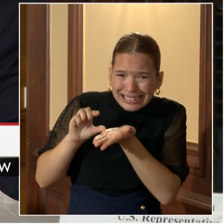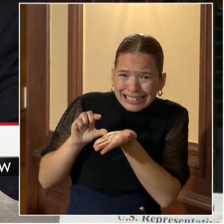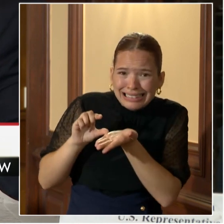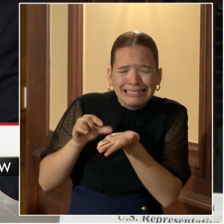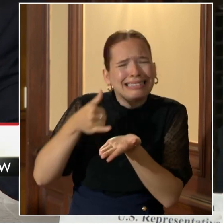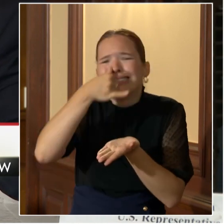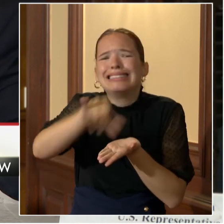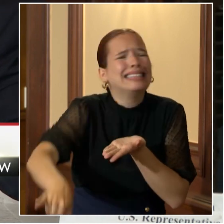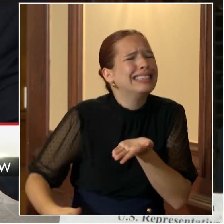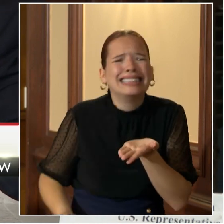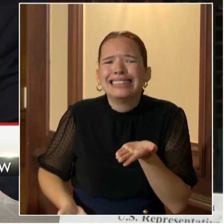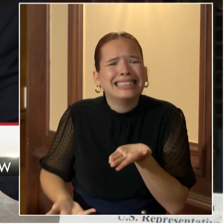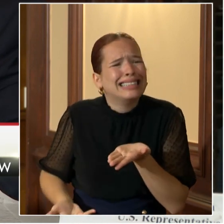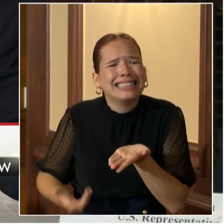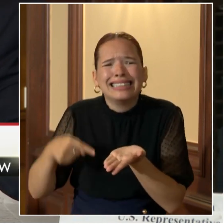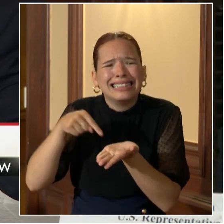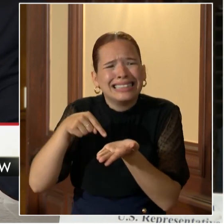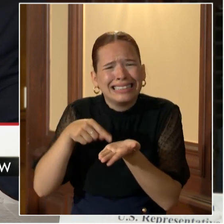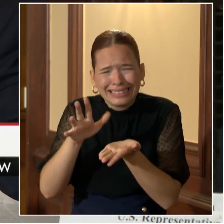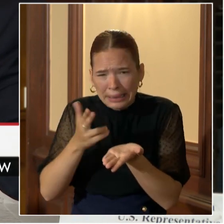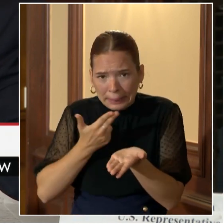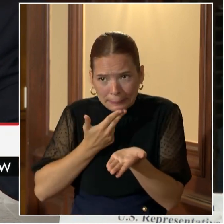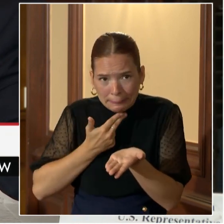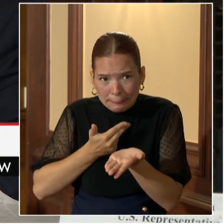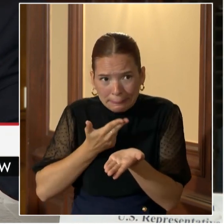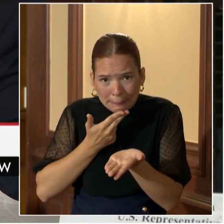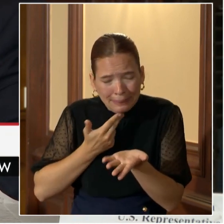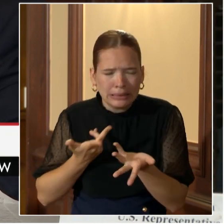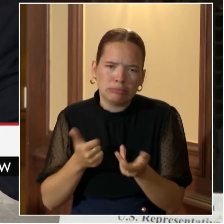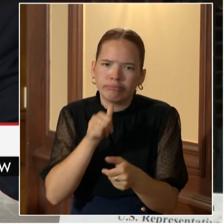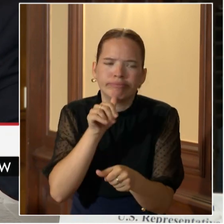us enough money that we have a fund with